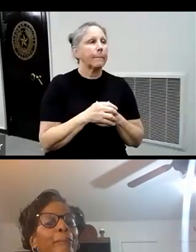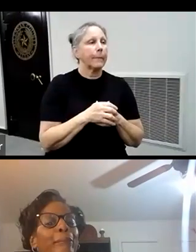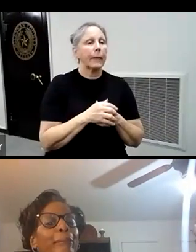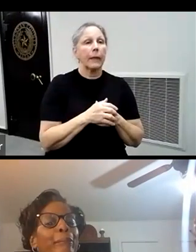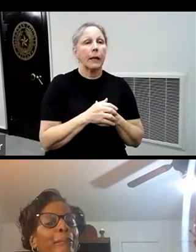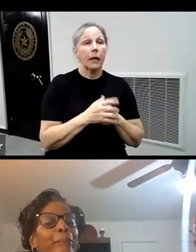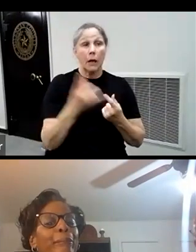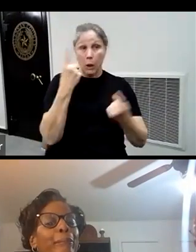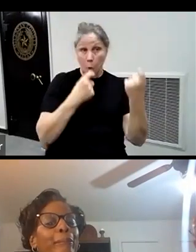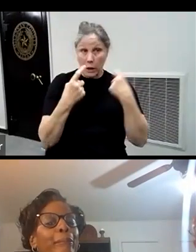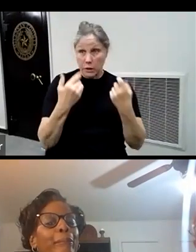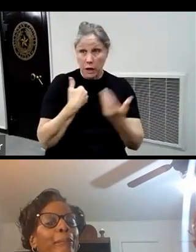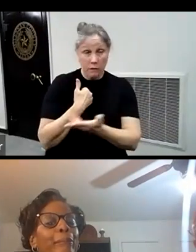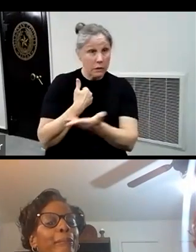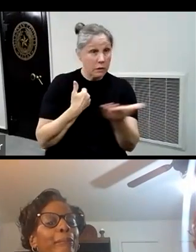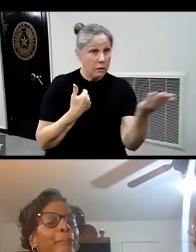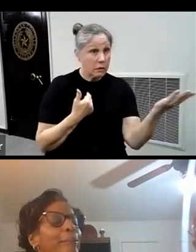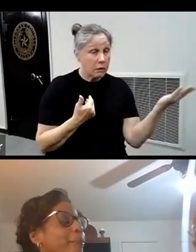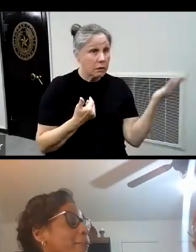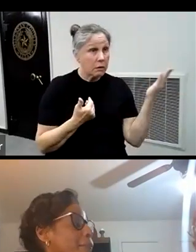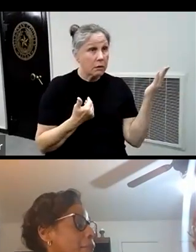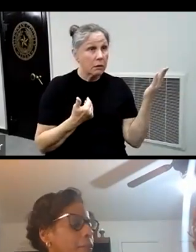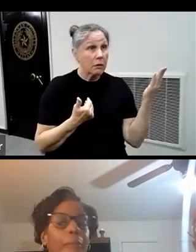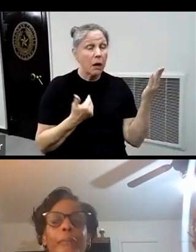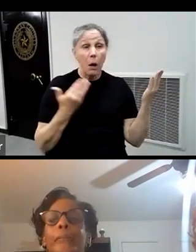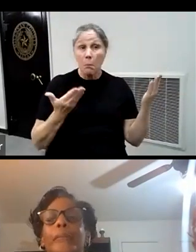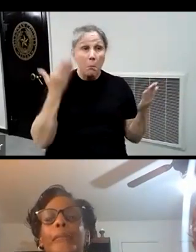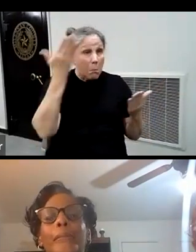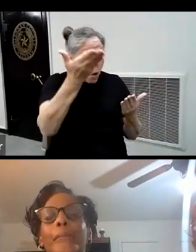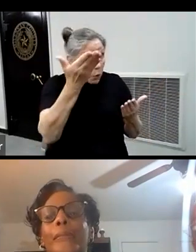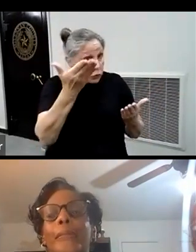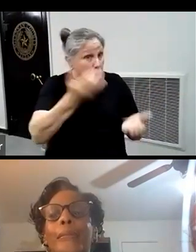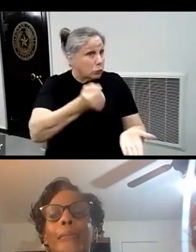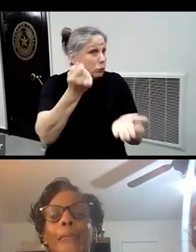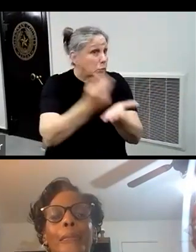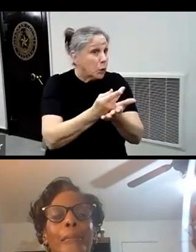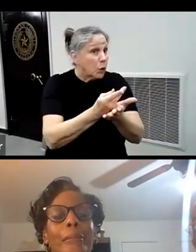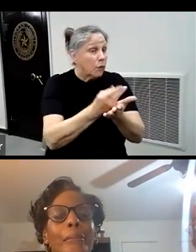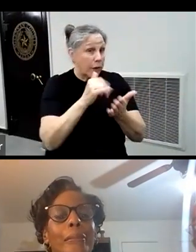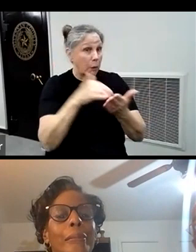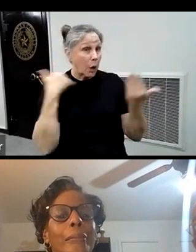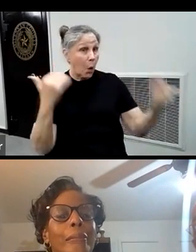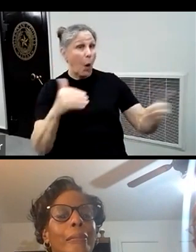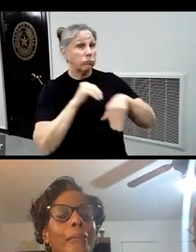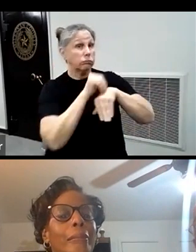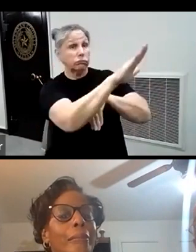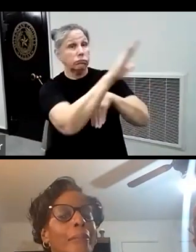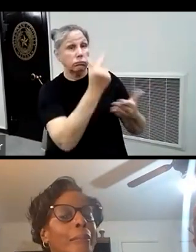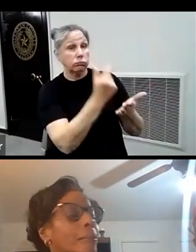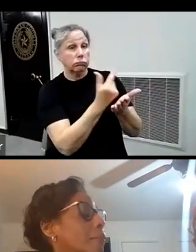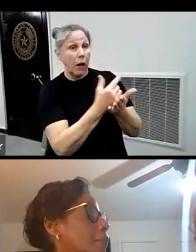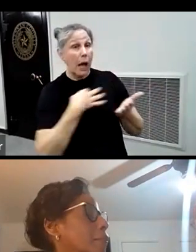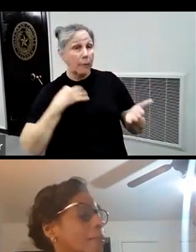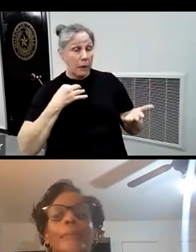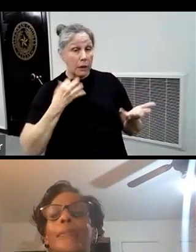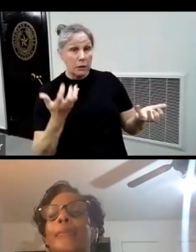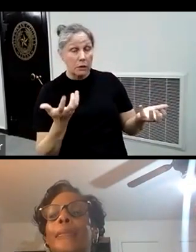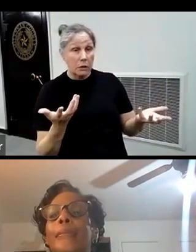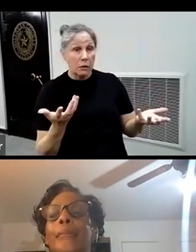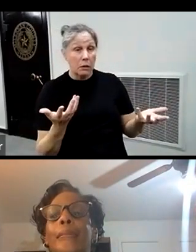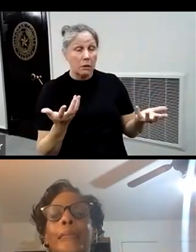Any questions about this? Is there a motion to approve the submission of the grant application?